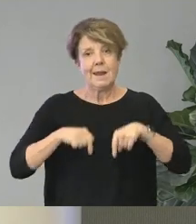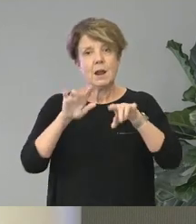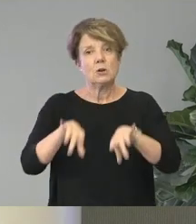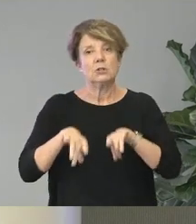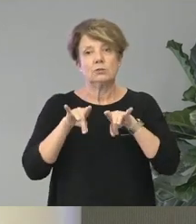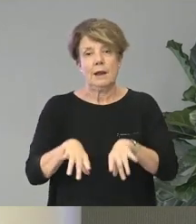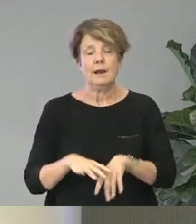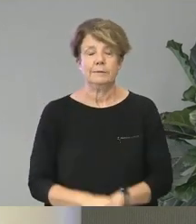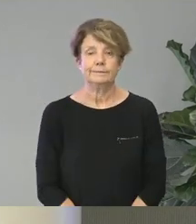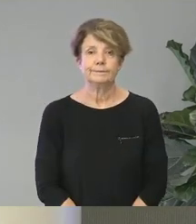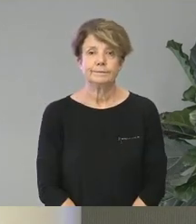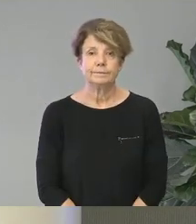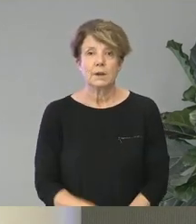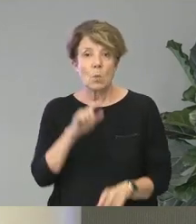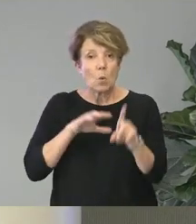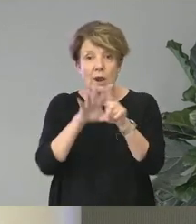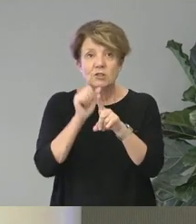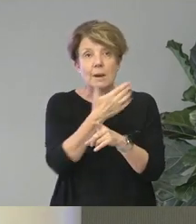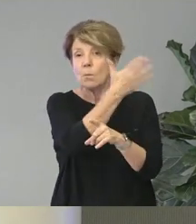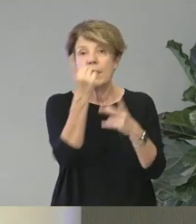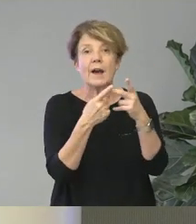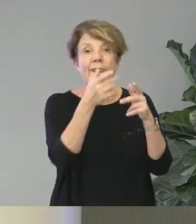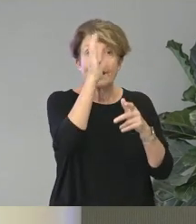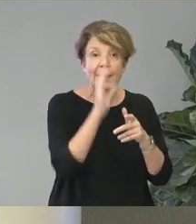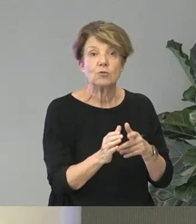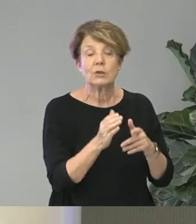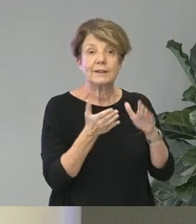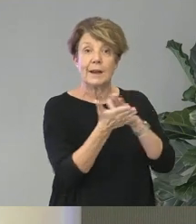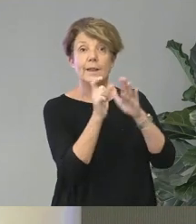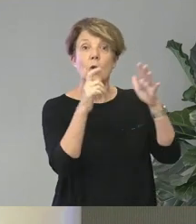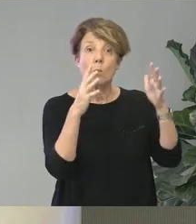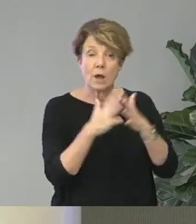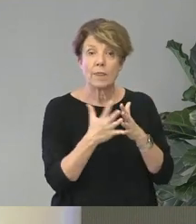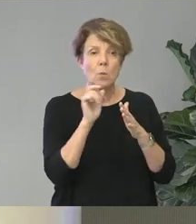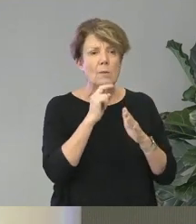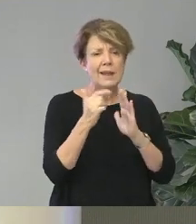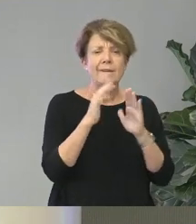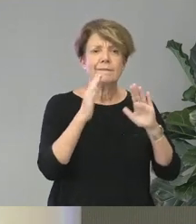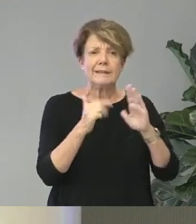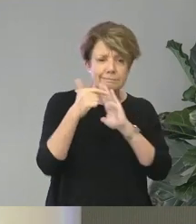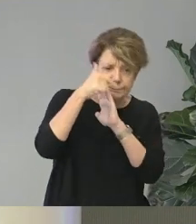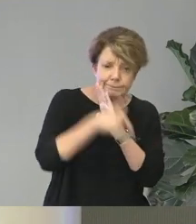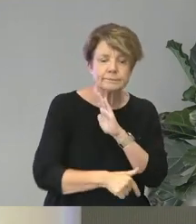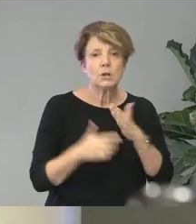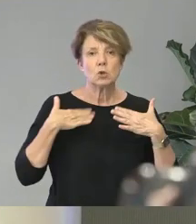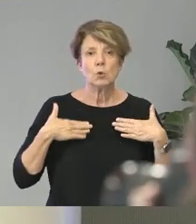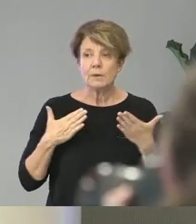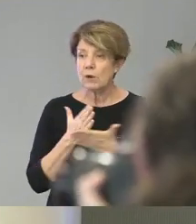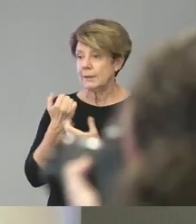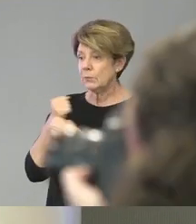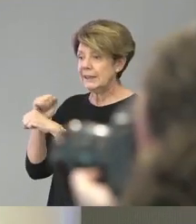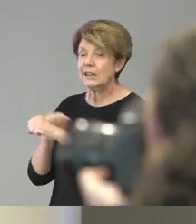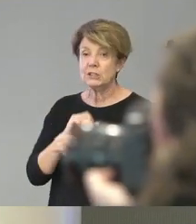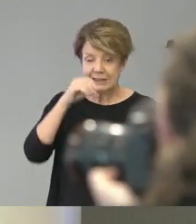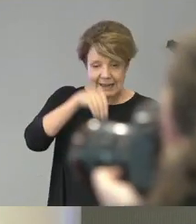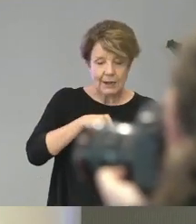We will catch up with every other country in the Commonwealth of Nations by introducing comprehensive human rights protections in